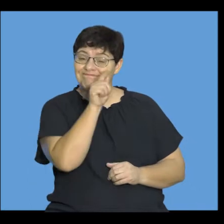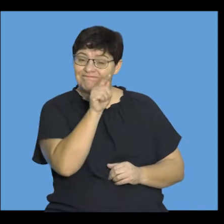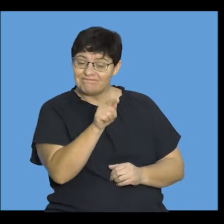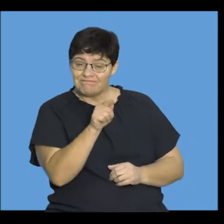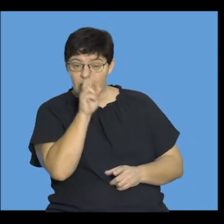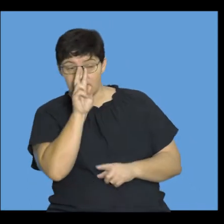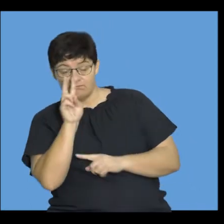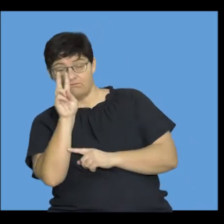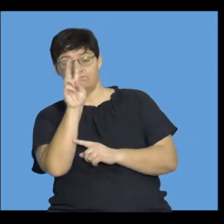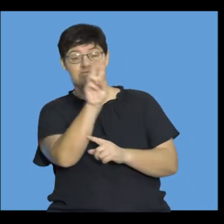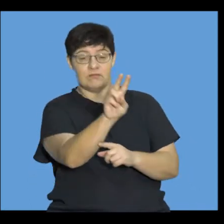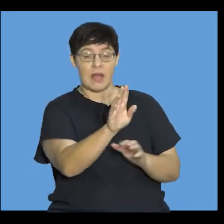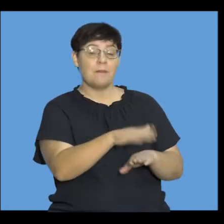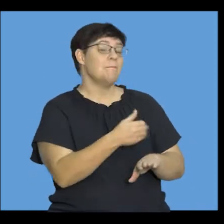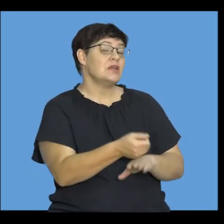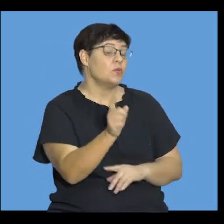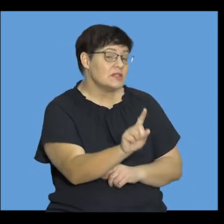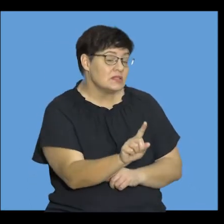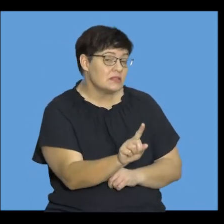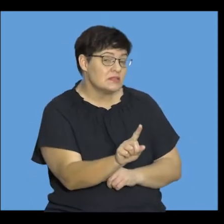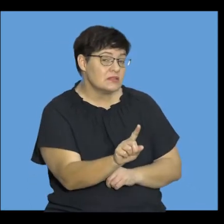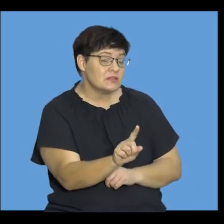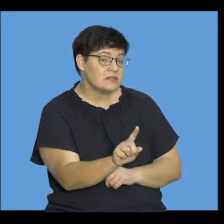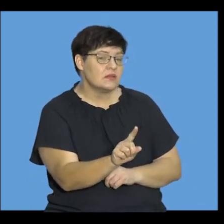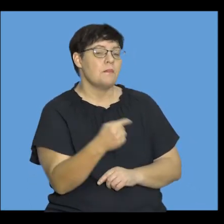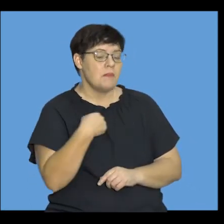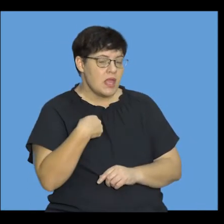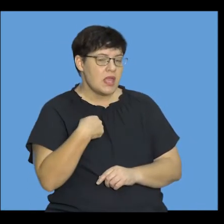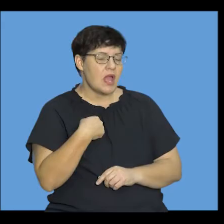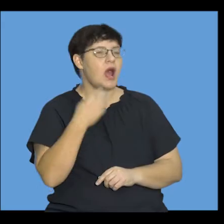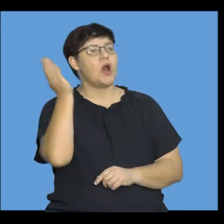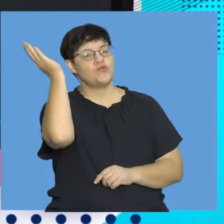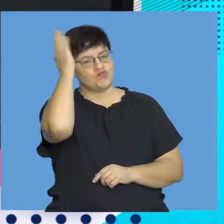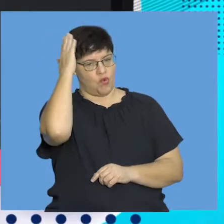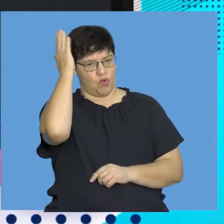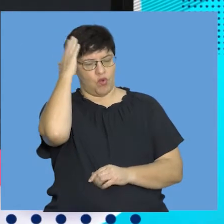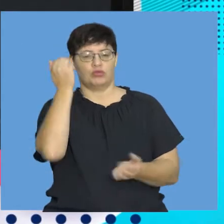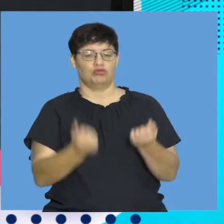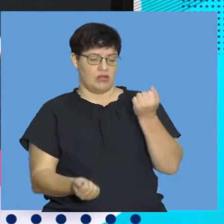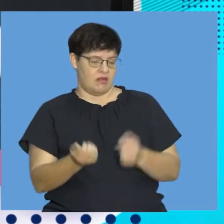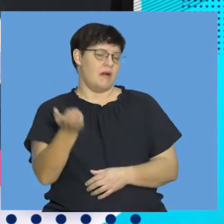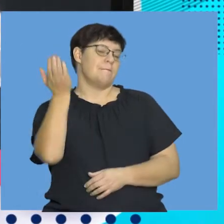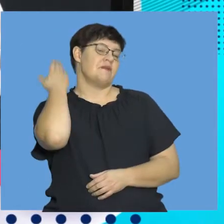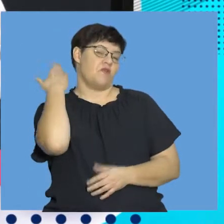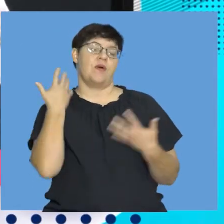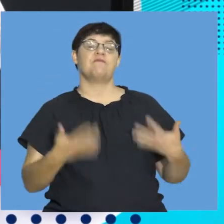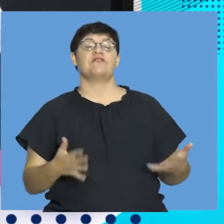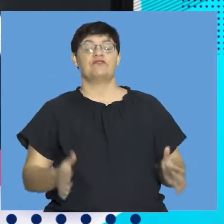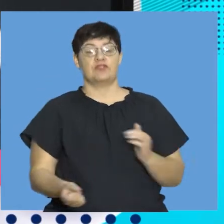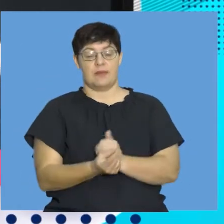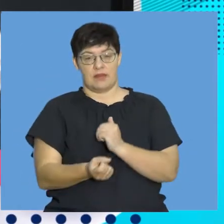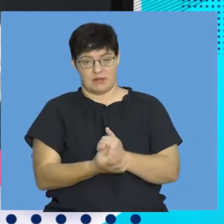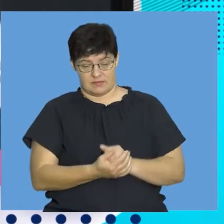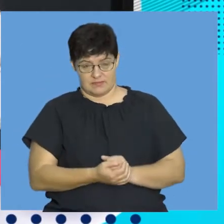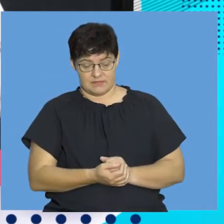forecasts are based on sound judgment, right? Obviously, your